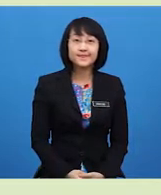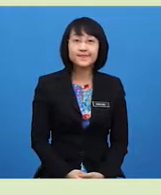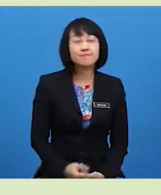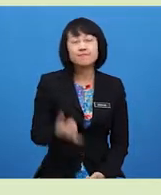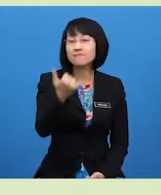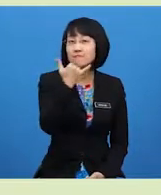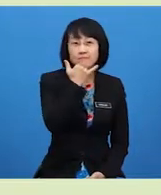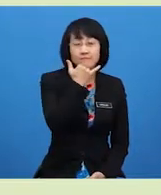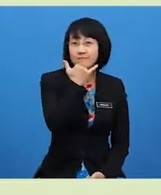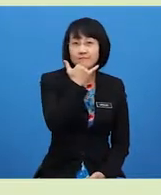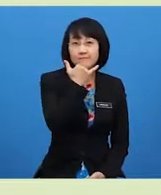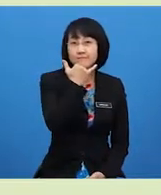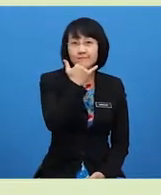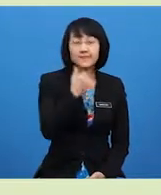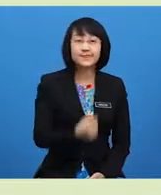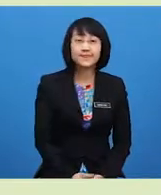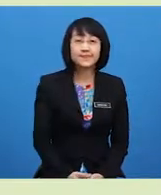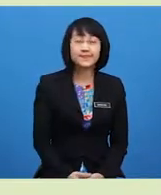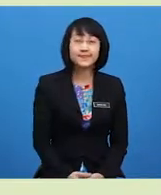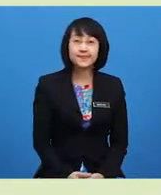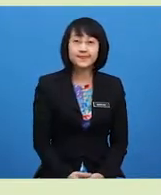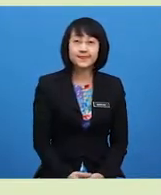It's false.